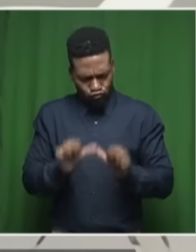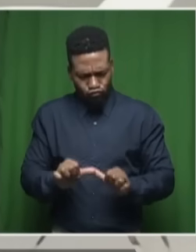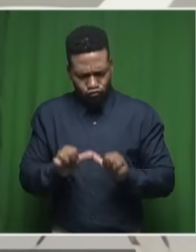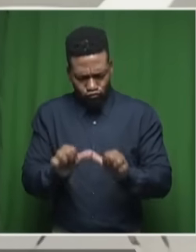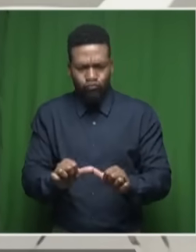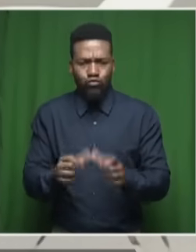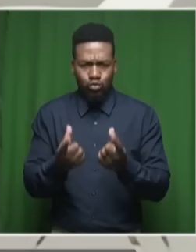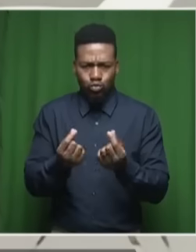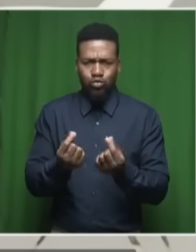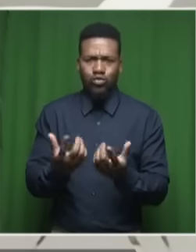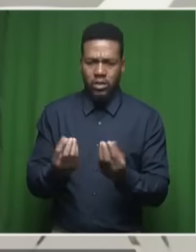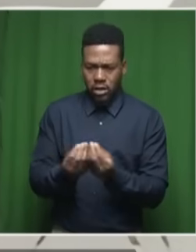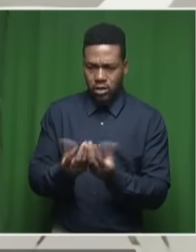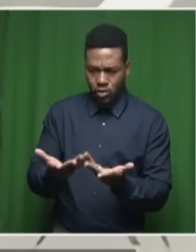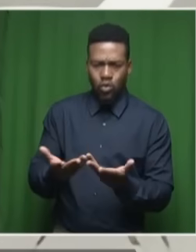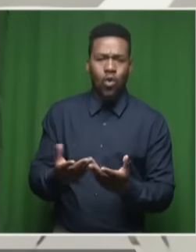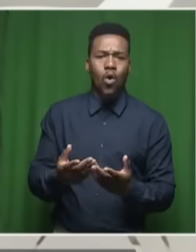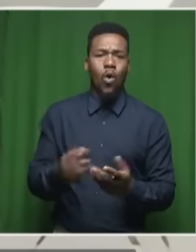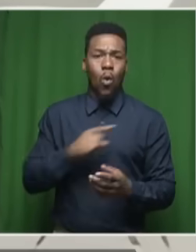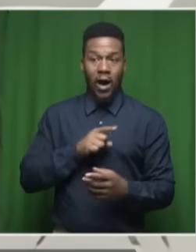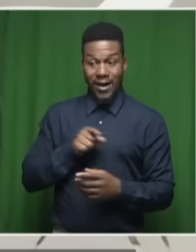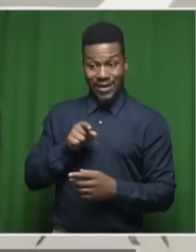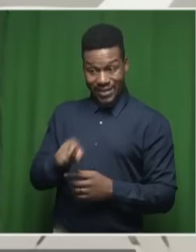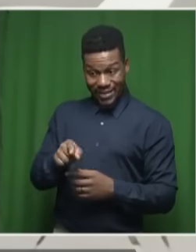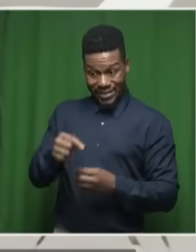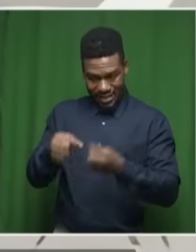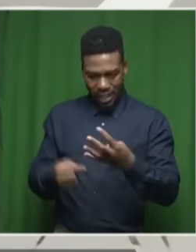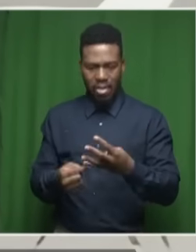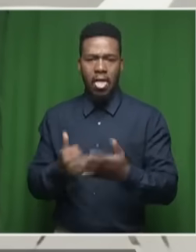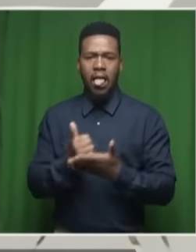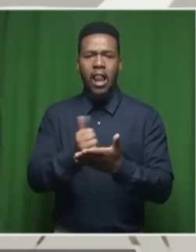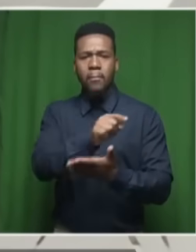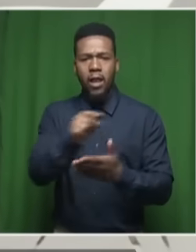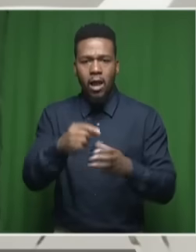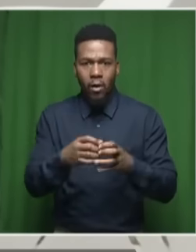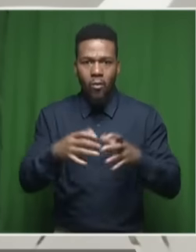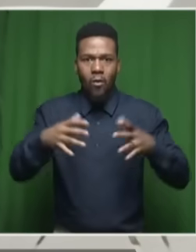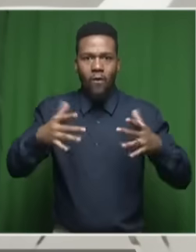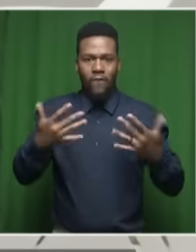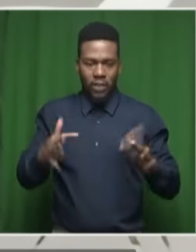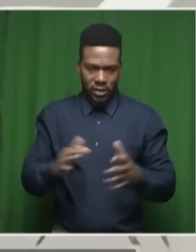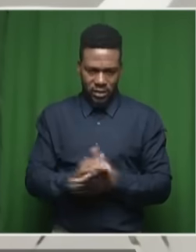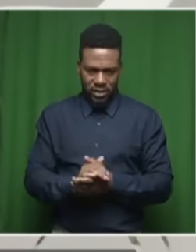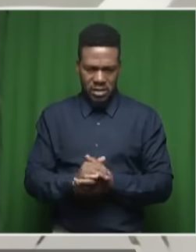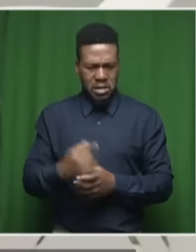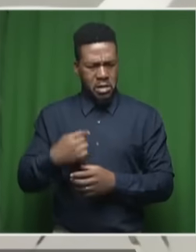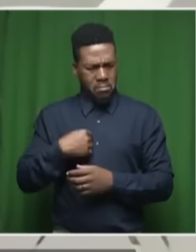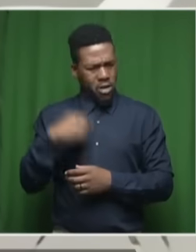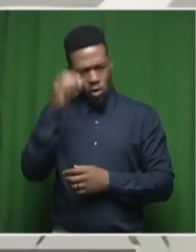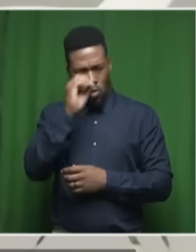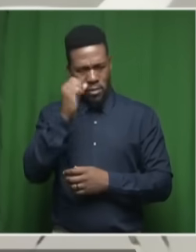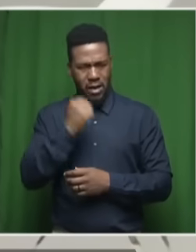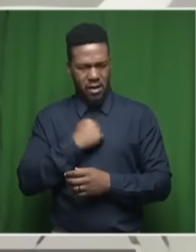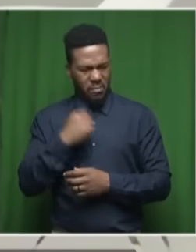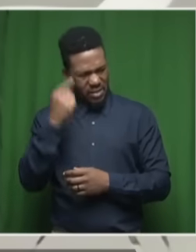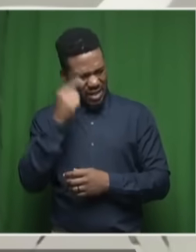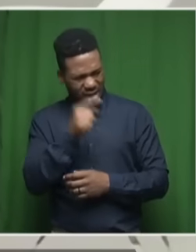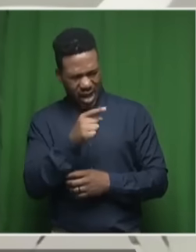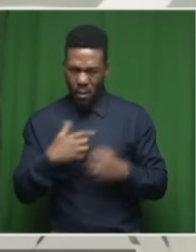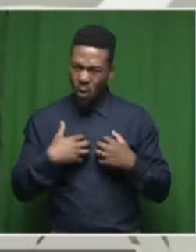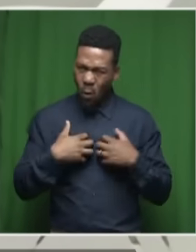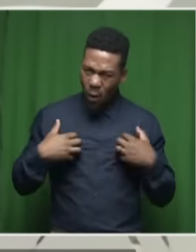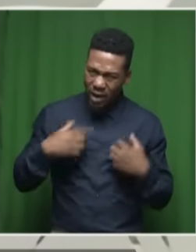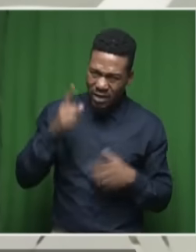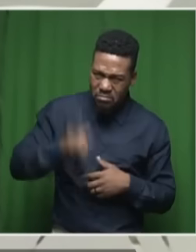made them to grow as a political party. They don't seem, in my view, to be a party that will be very much worried about